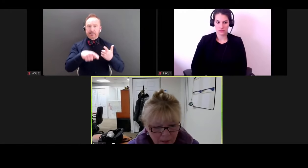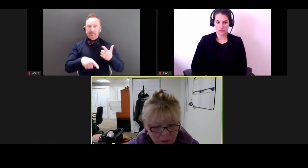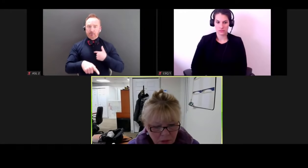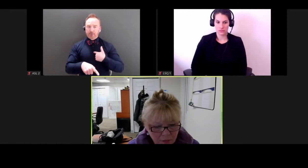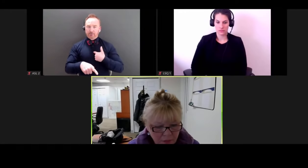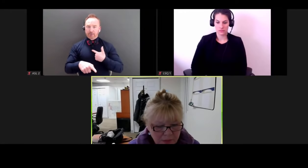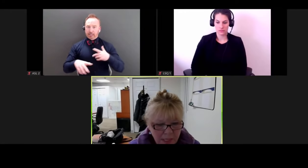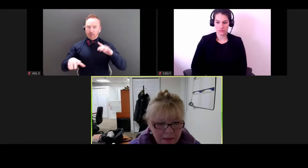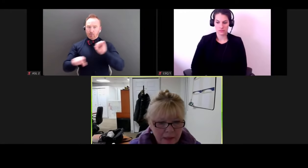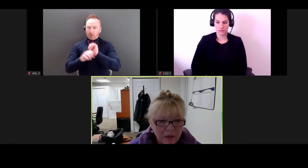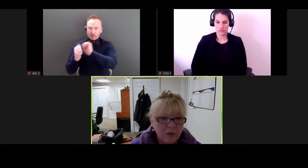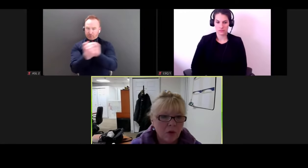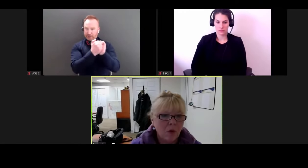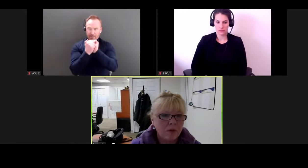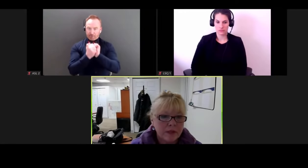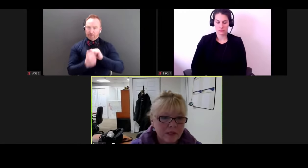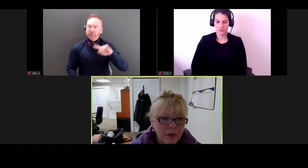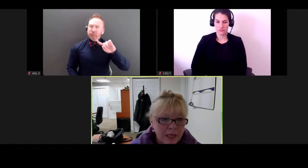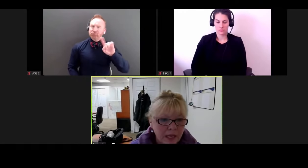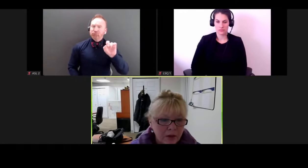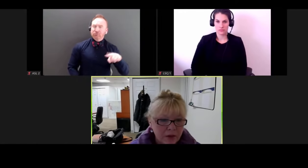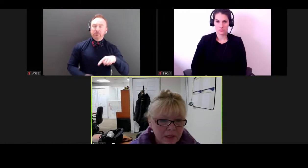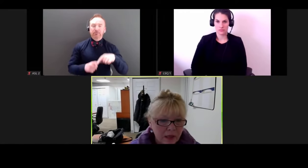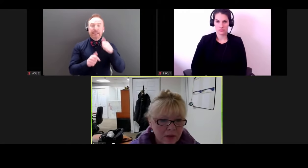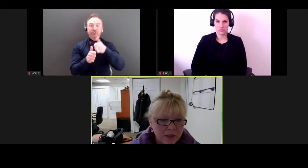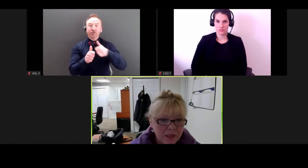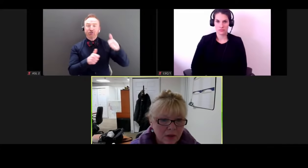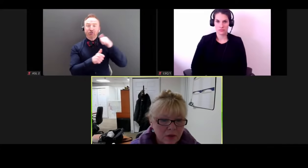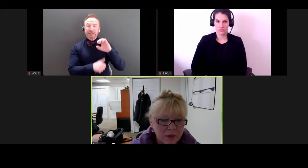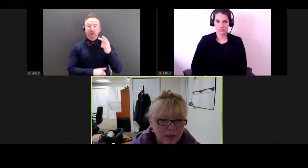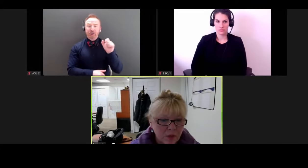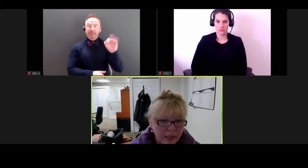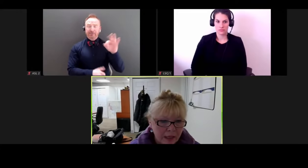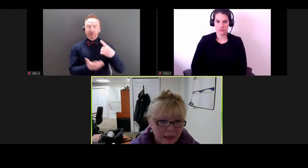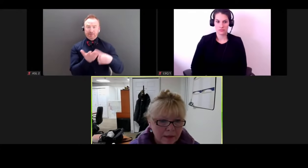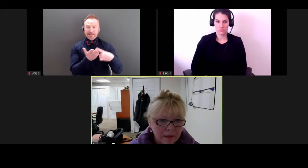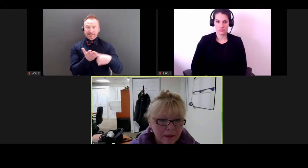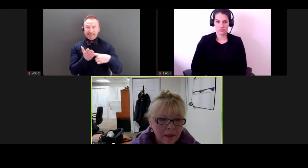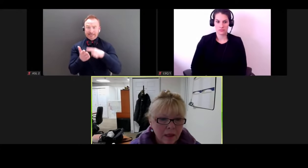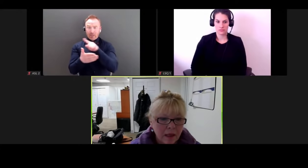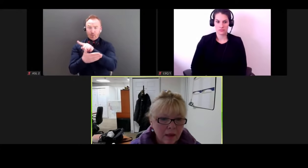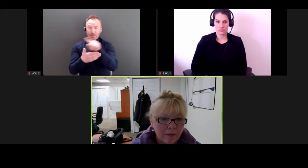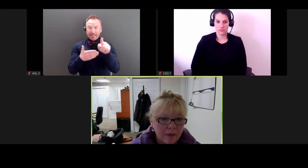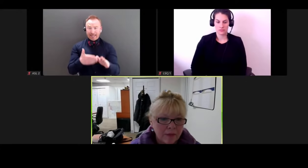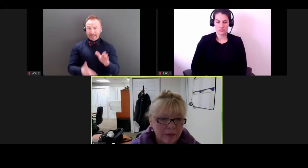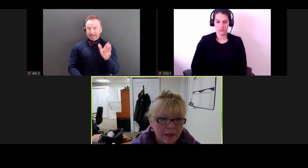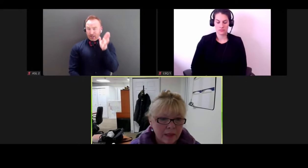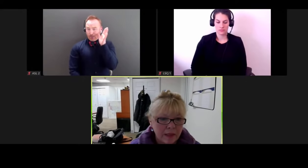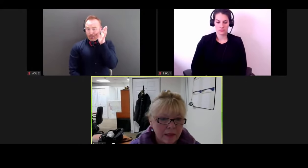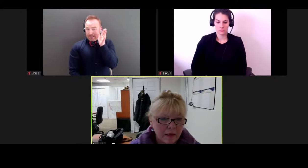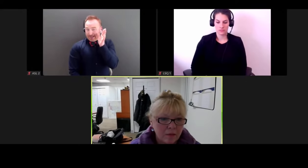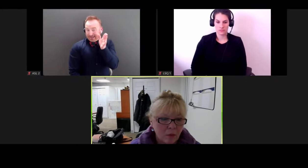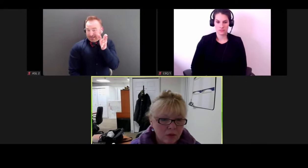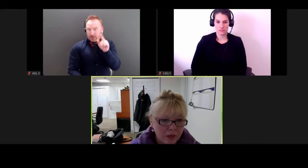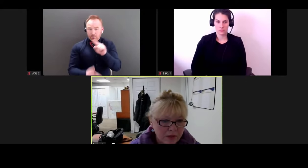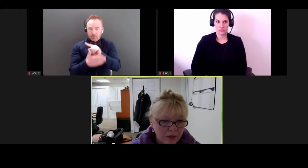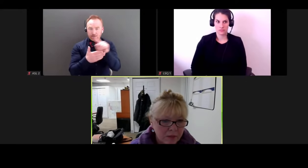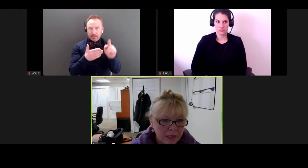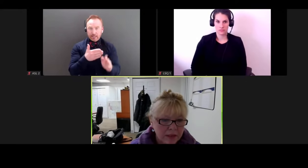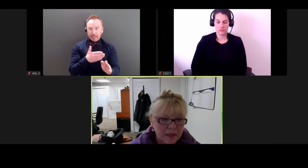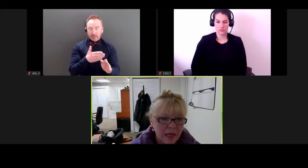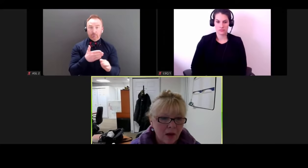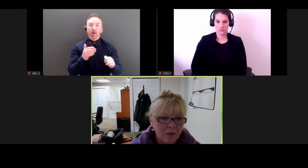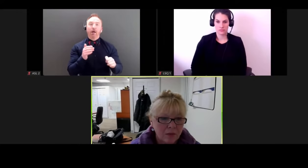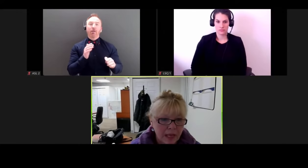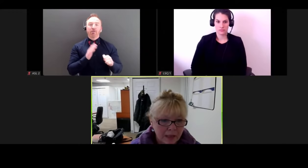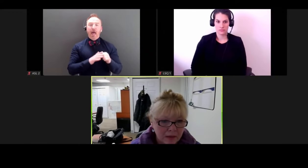Chief, you said that you know that this weekend, your intelligence tells you this weekend, that the more trucks are coming